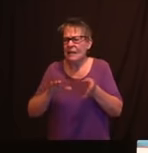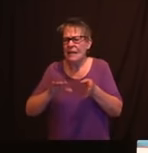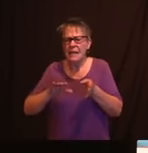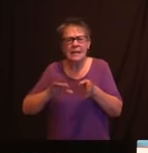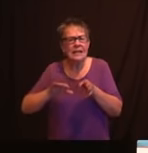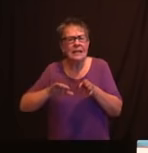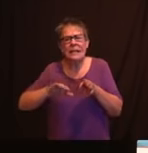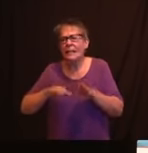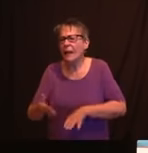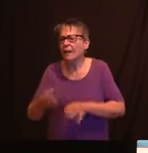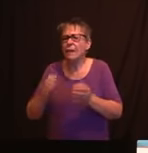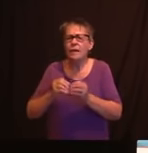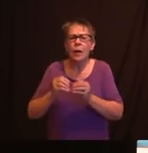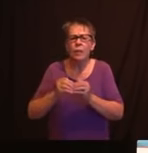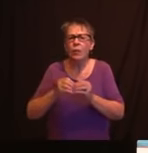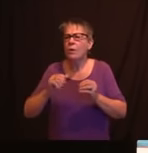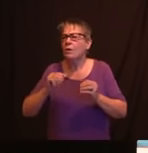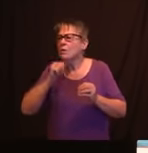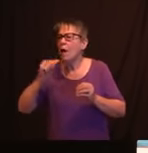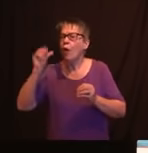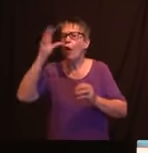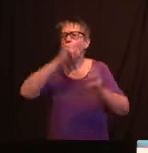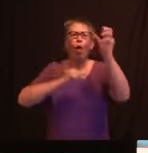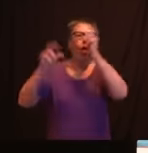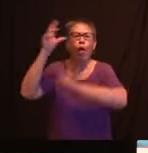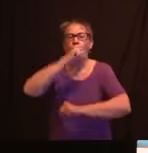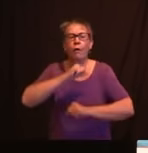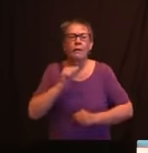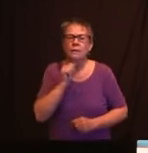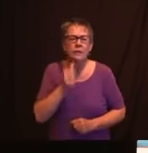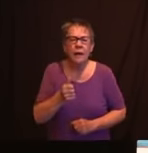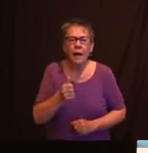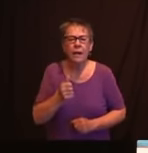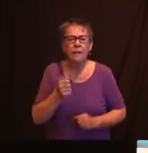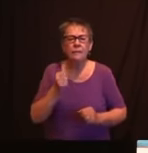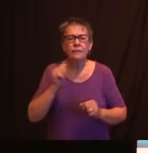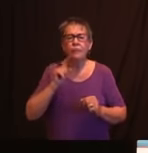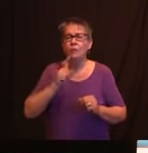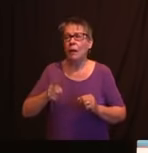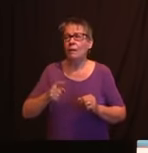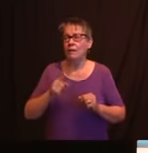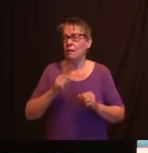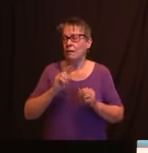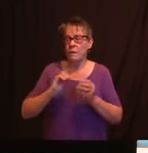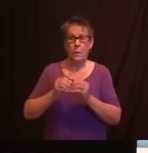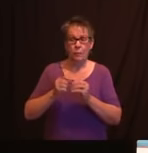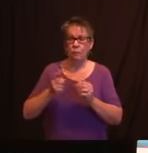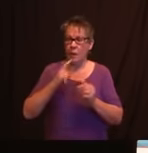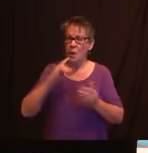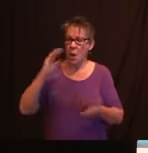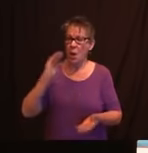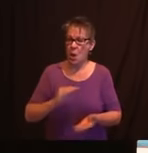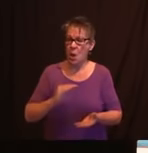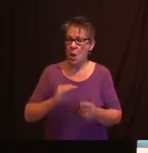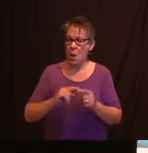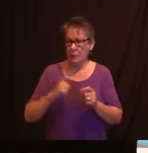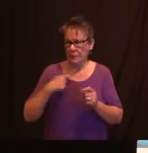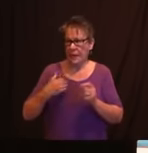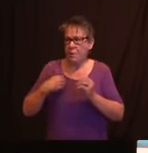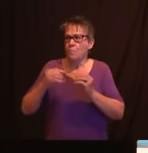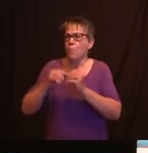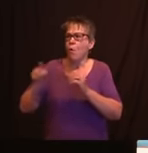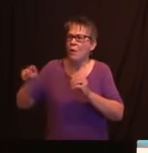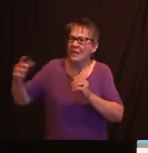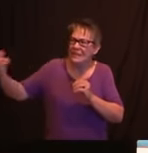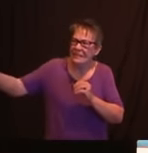looking at a variety of different data sources to help flesh out what our death data look like. And we are